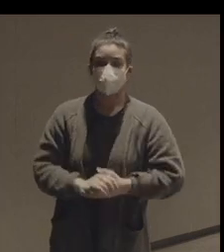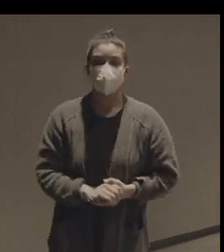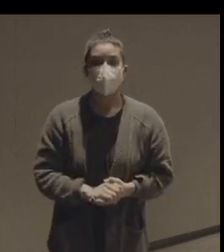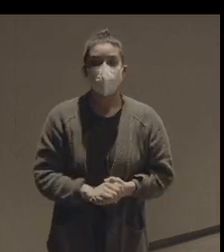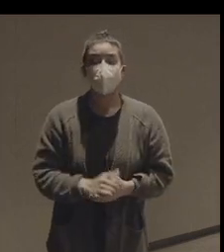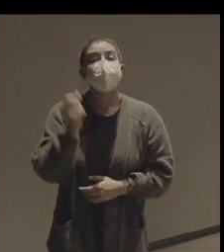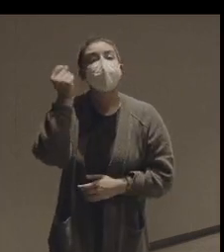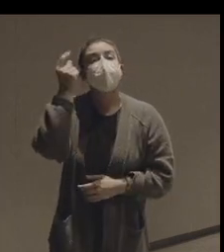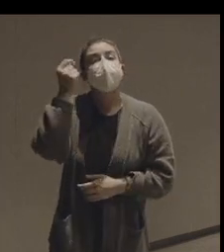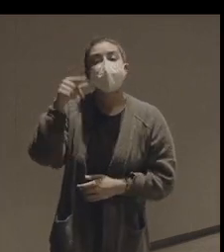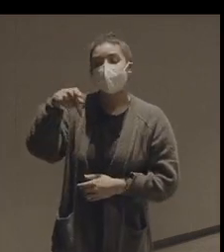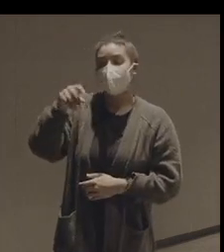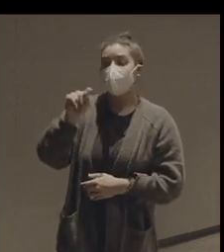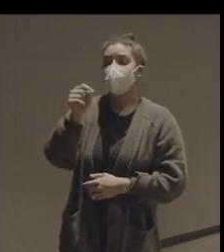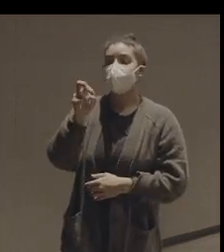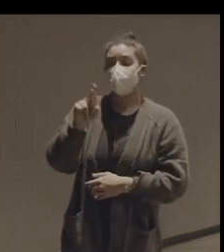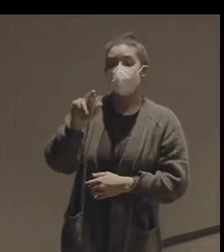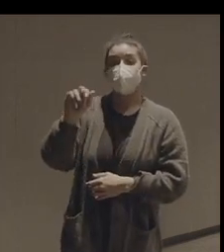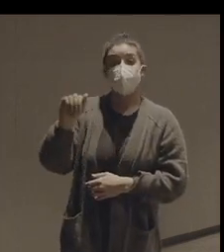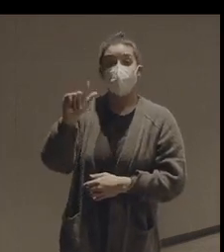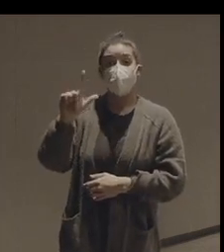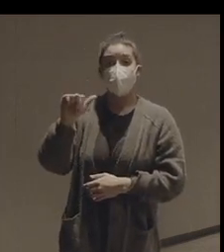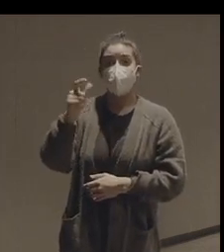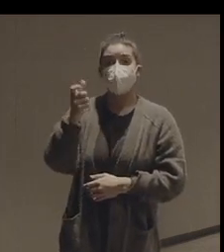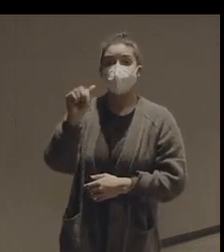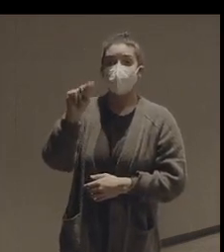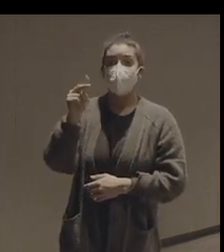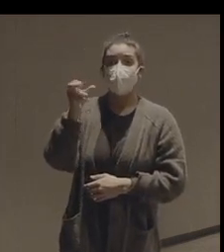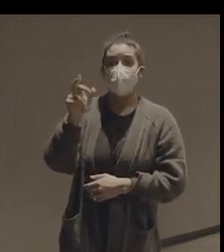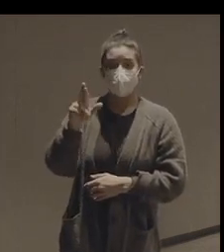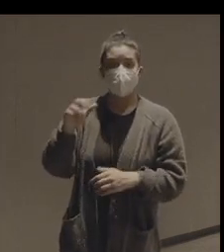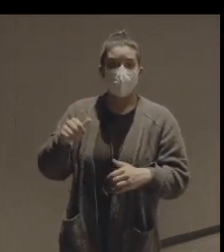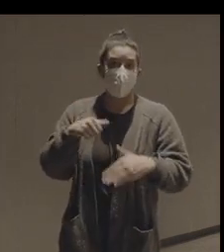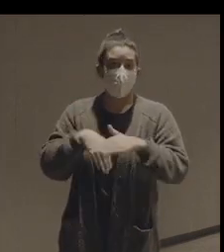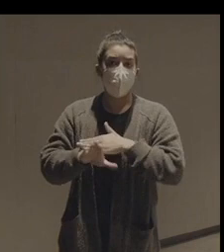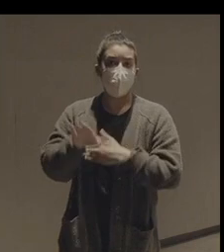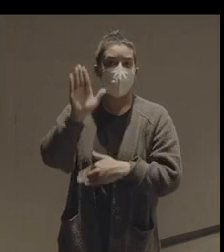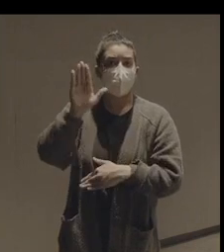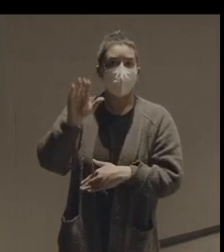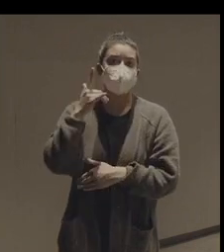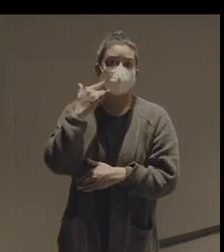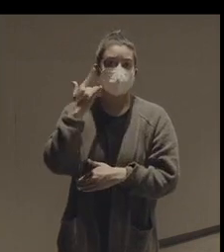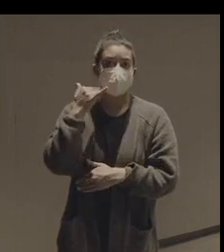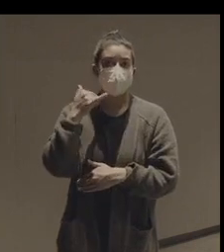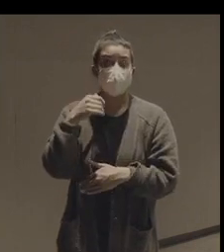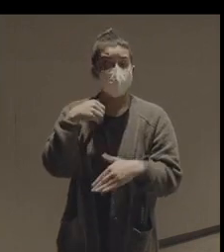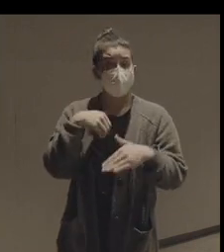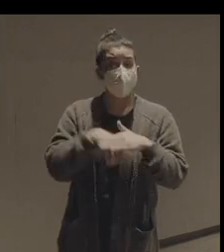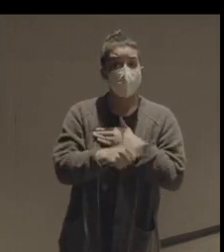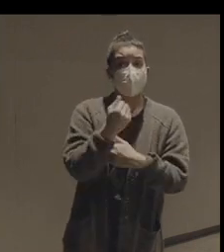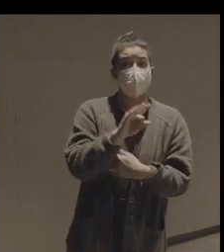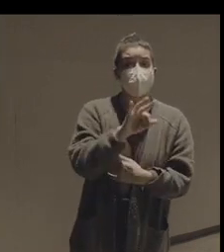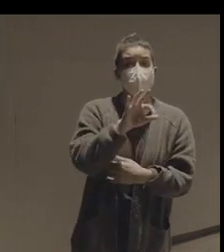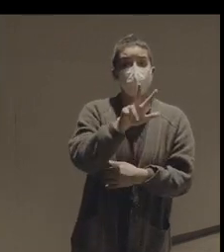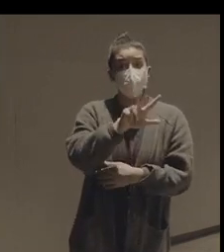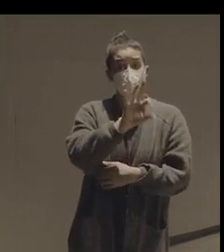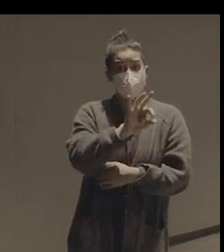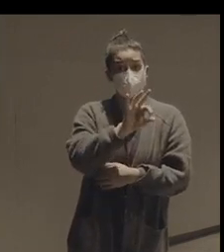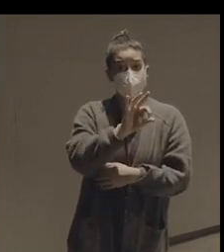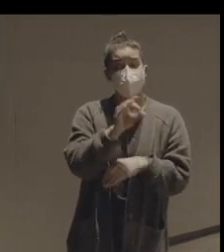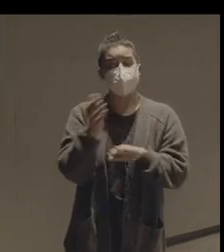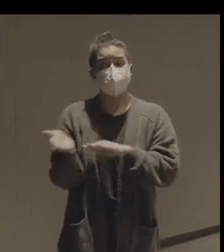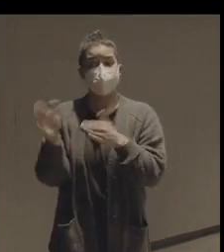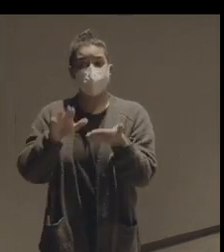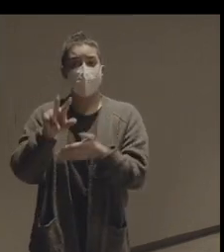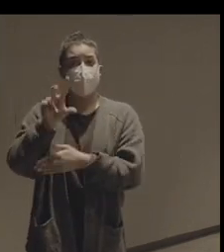also a California native. These are Peter Alexander's works. He was born in 39, passed away in 2020. He was a member of